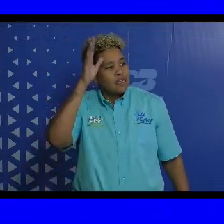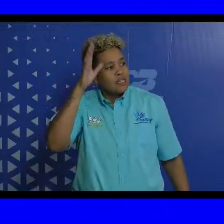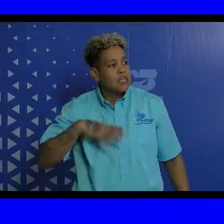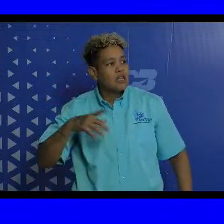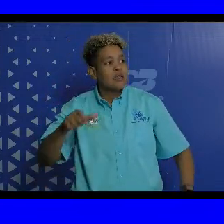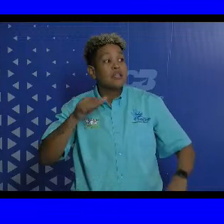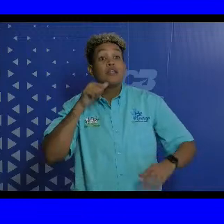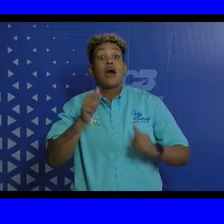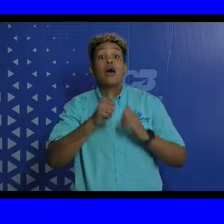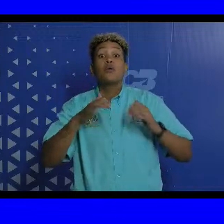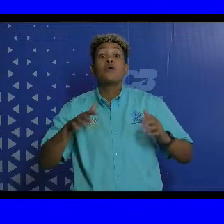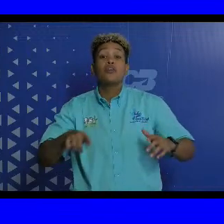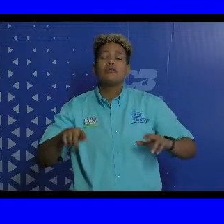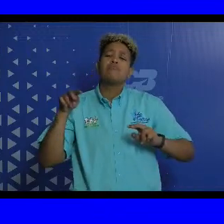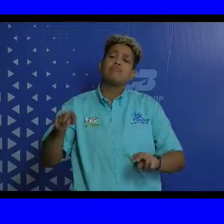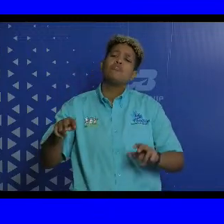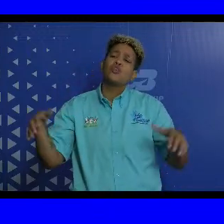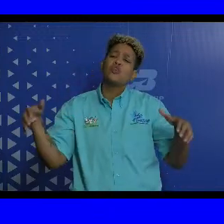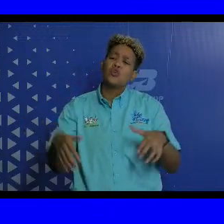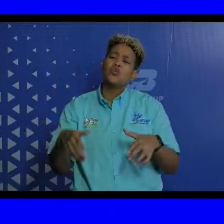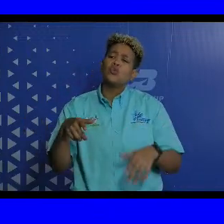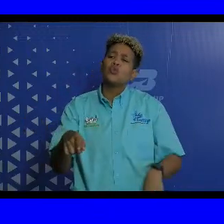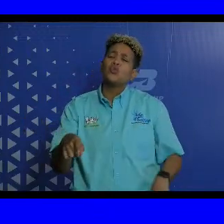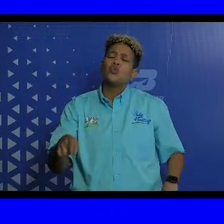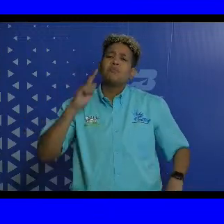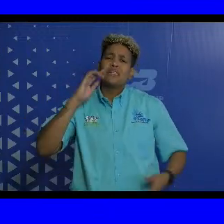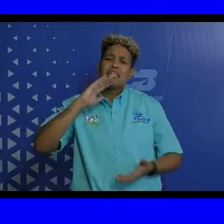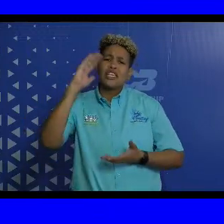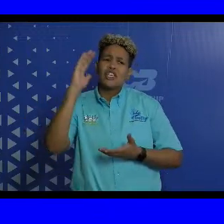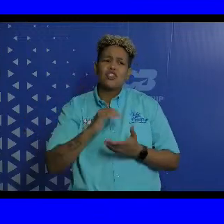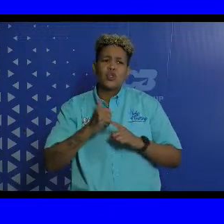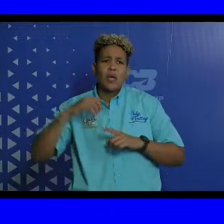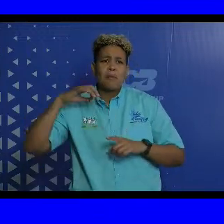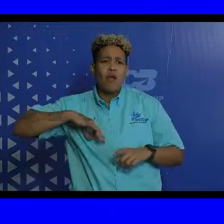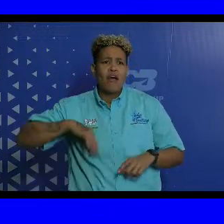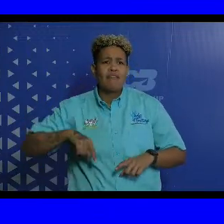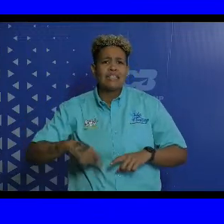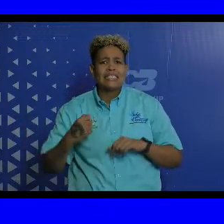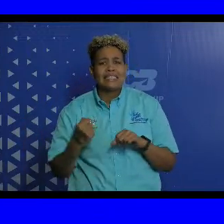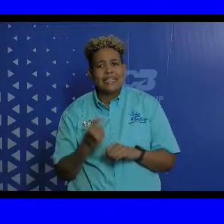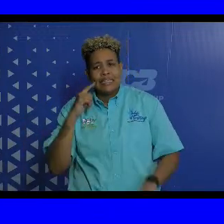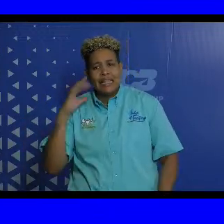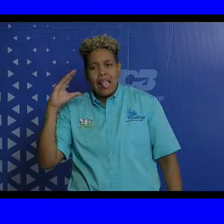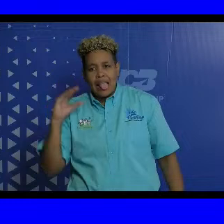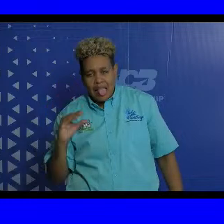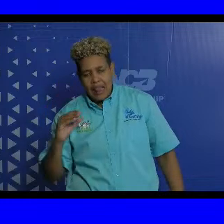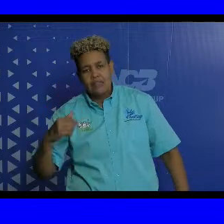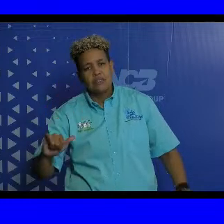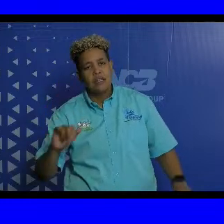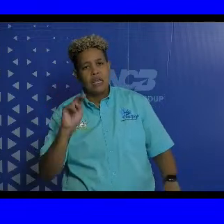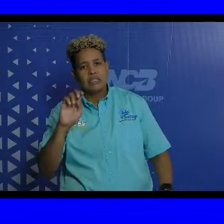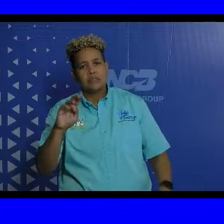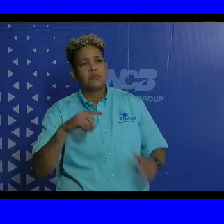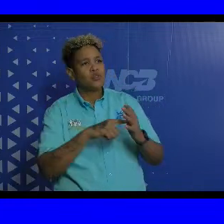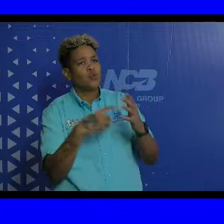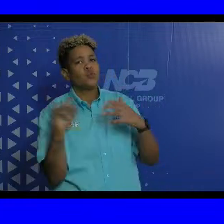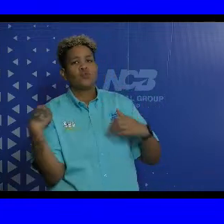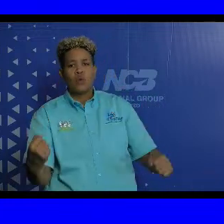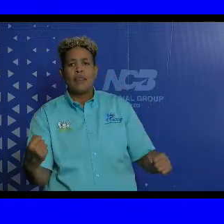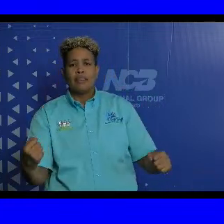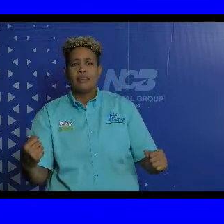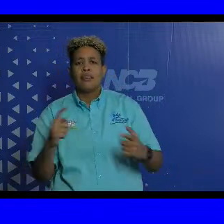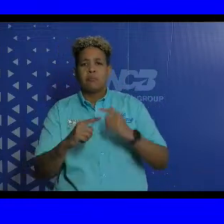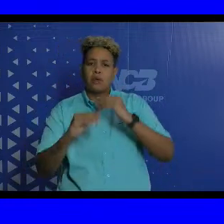gentlemen, notwithstanding the reduced profits this year, the group continues to show strength